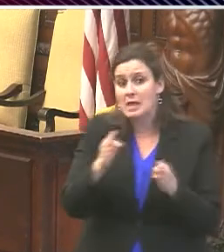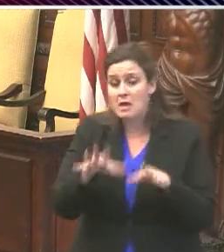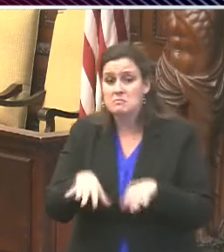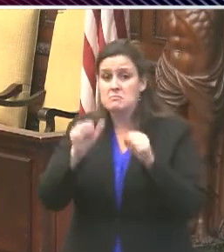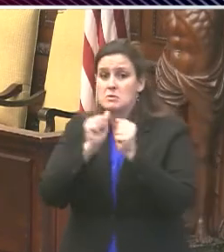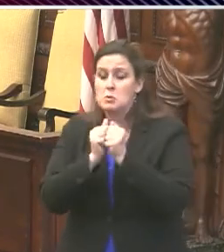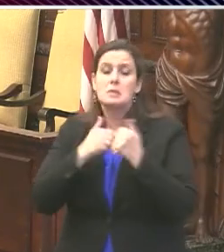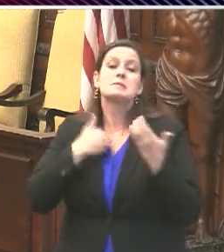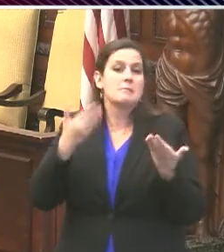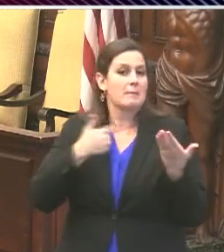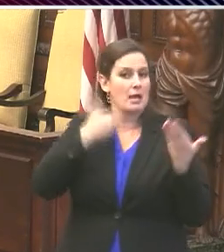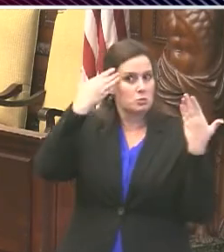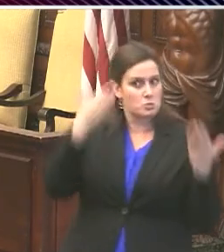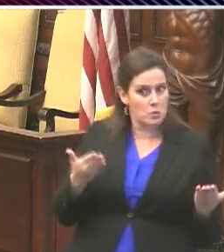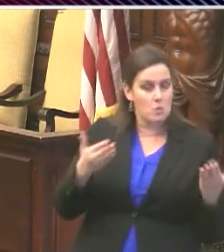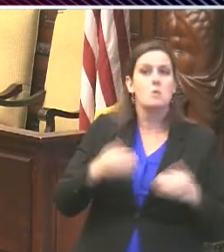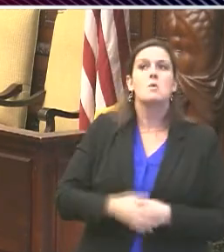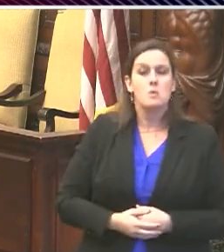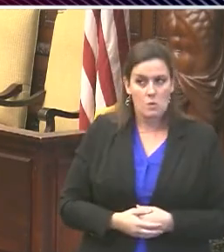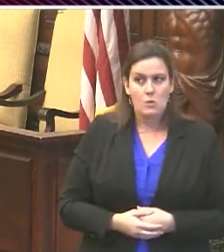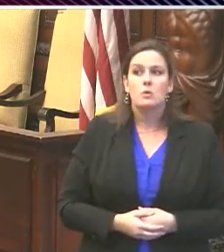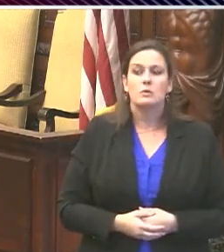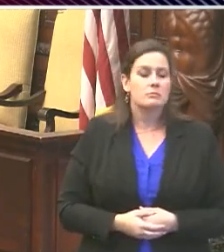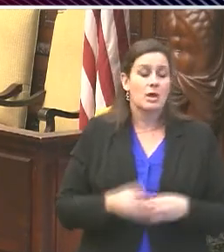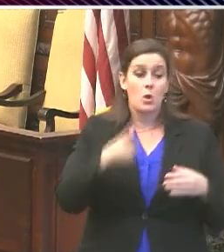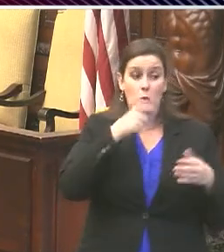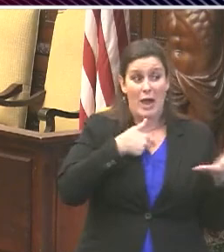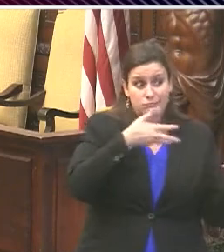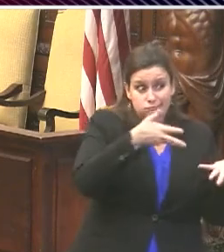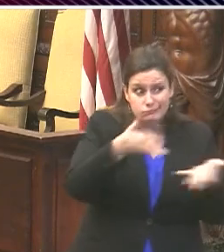that I'm not aware of, but not the ones that I've spoken to.